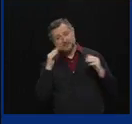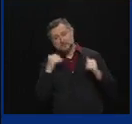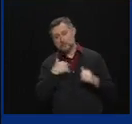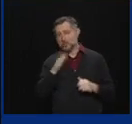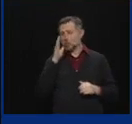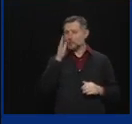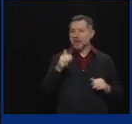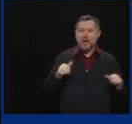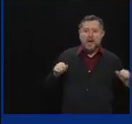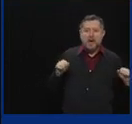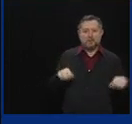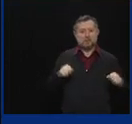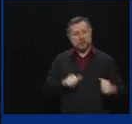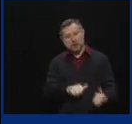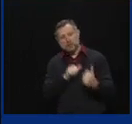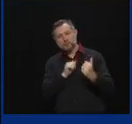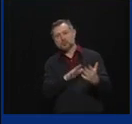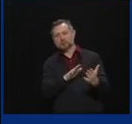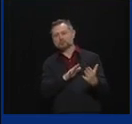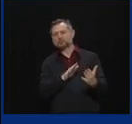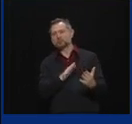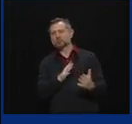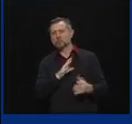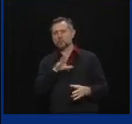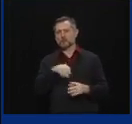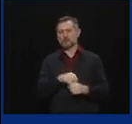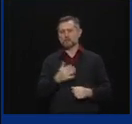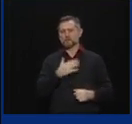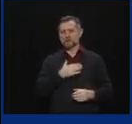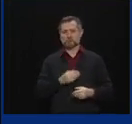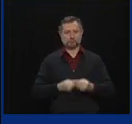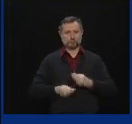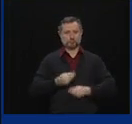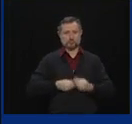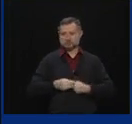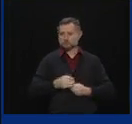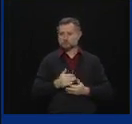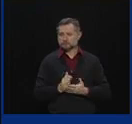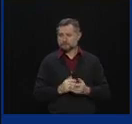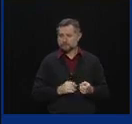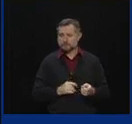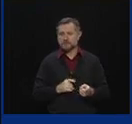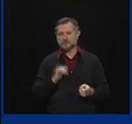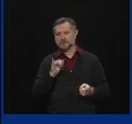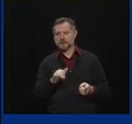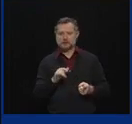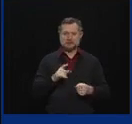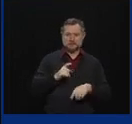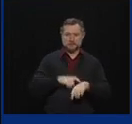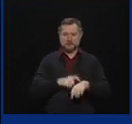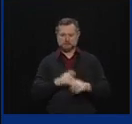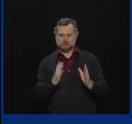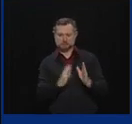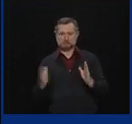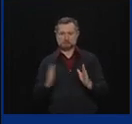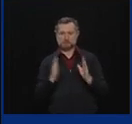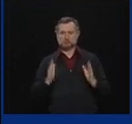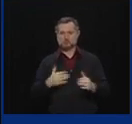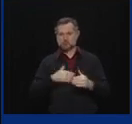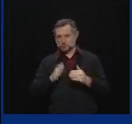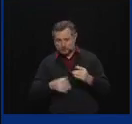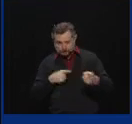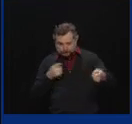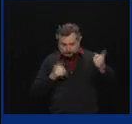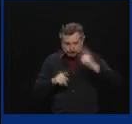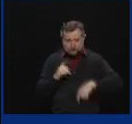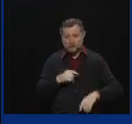to address this in my budget, and so that'll be the outer time frame of concluding the deal. But we've